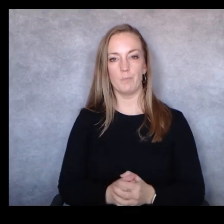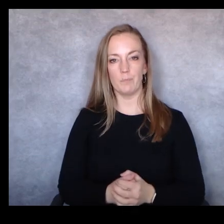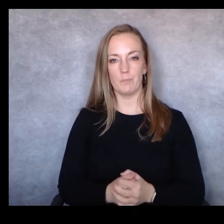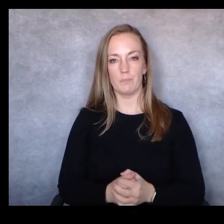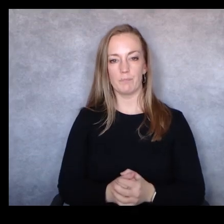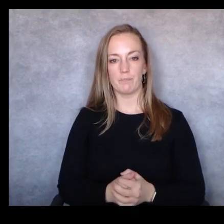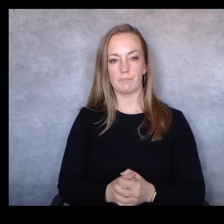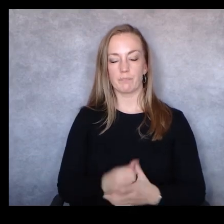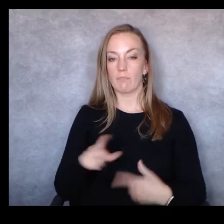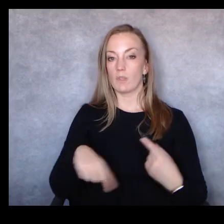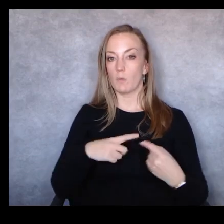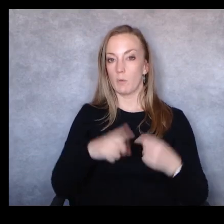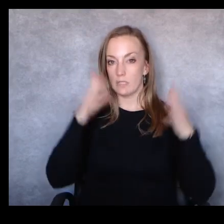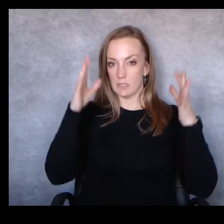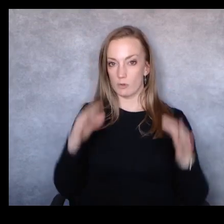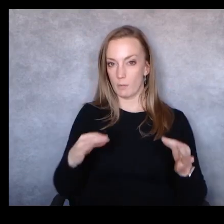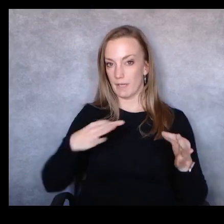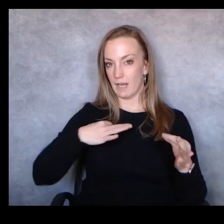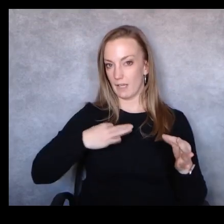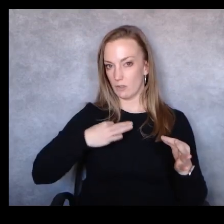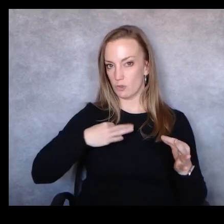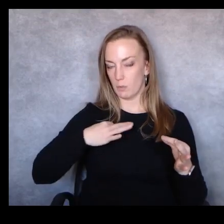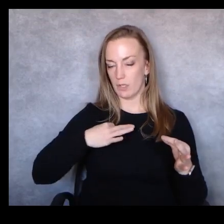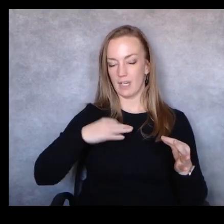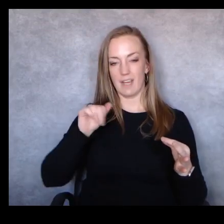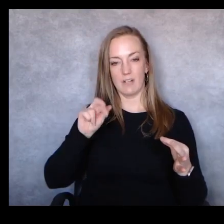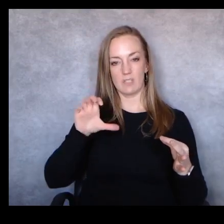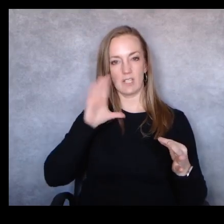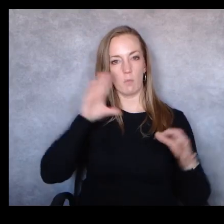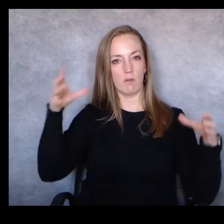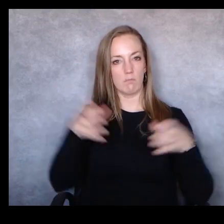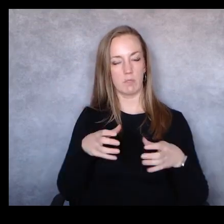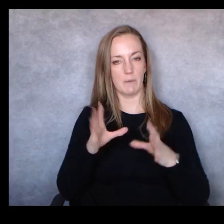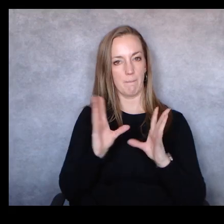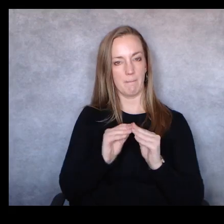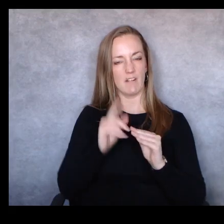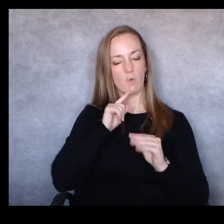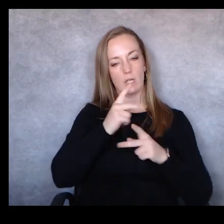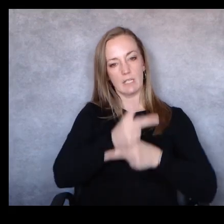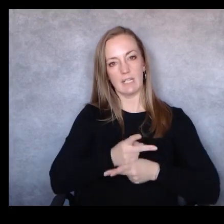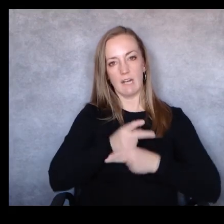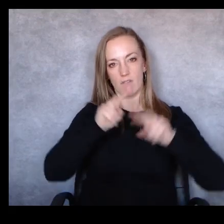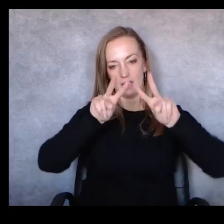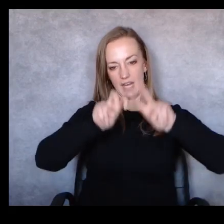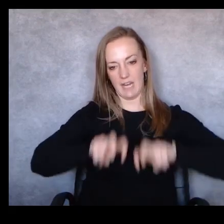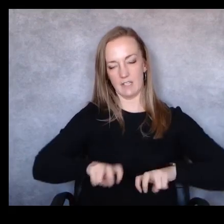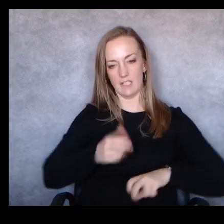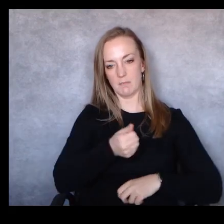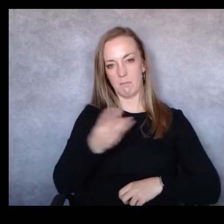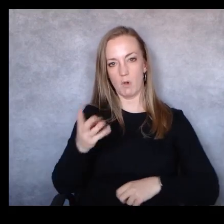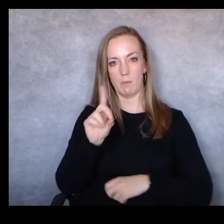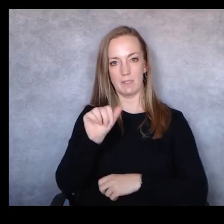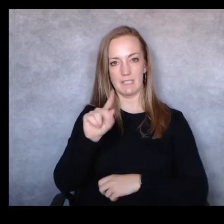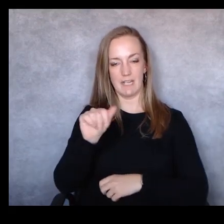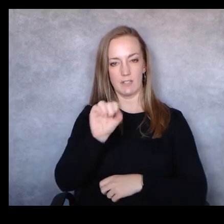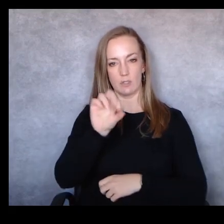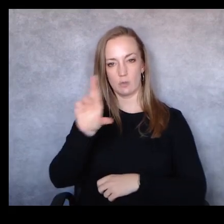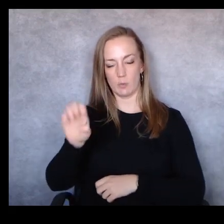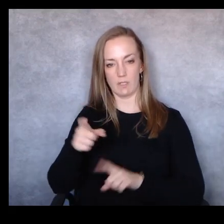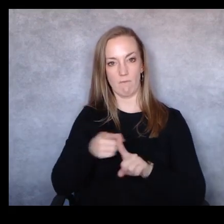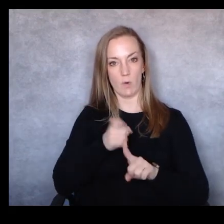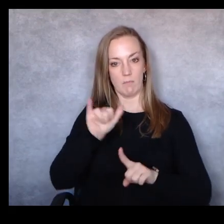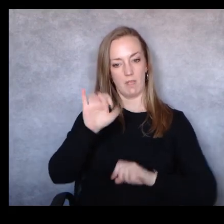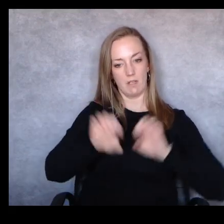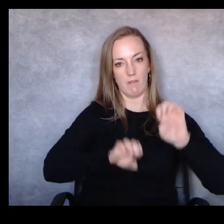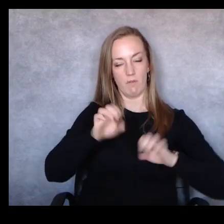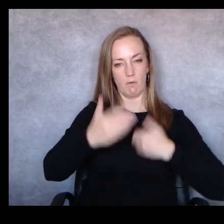When determining eligibility, the ARC will meet to carefully analyze multiple data sources from the evaluation process, such